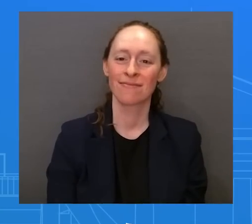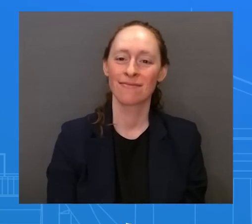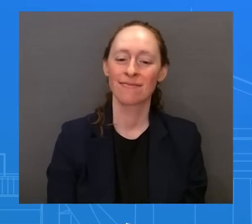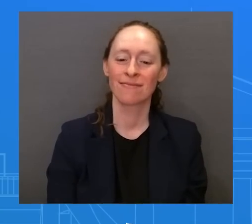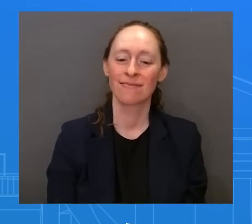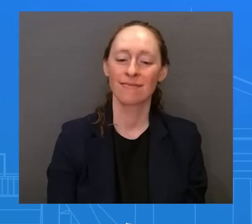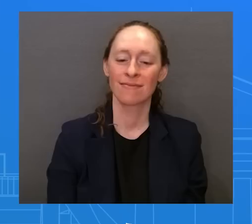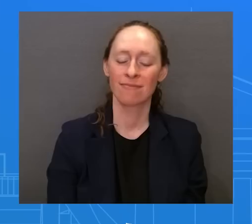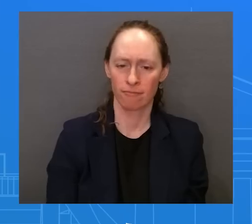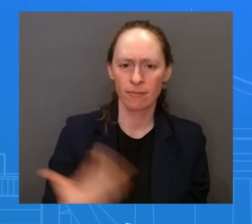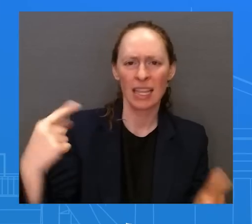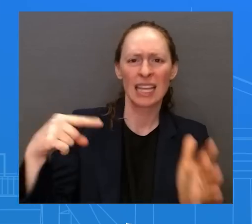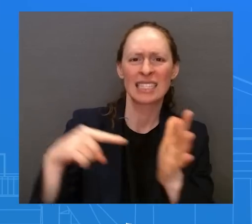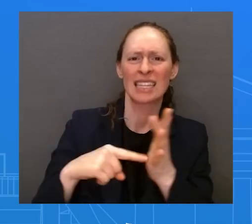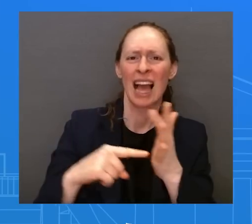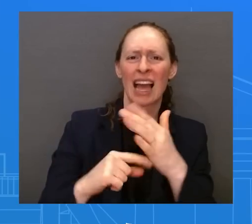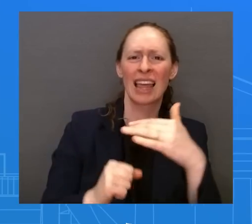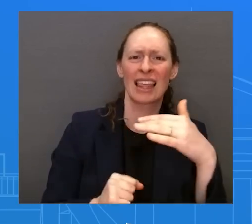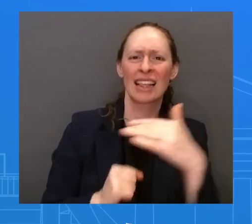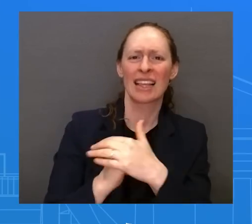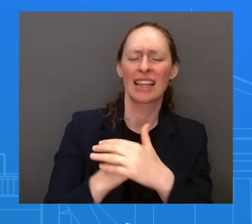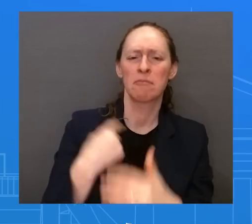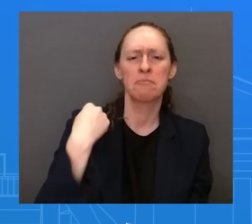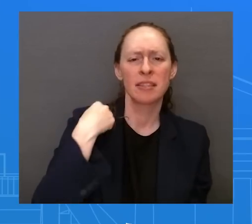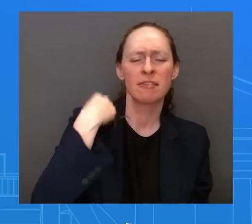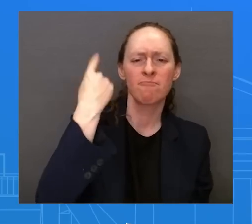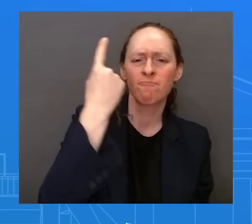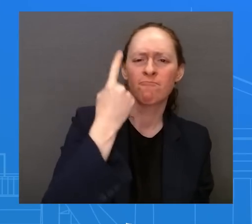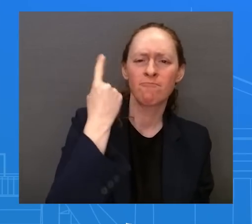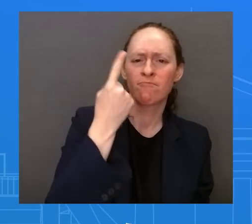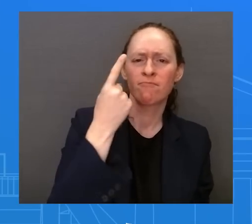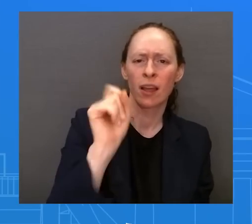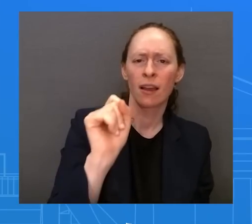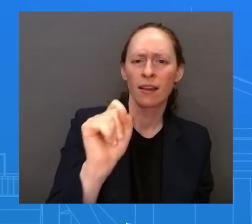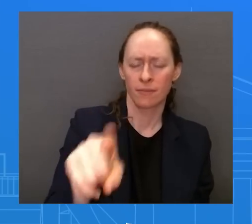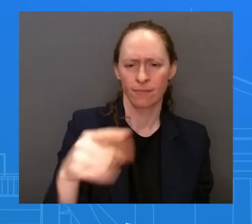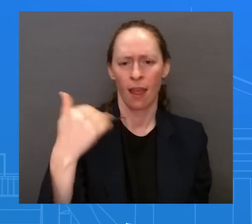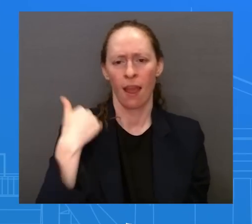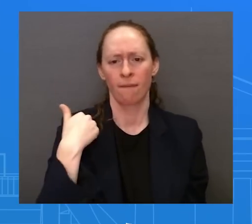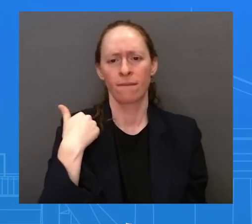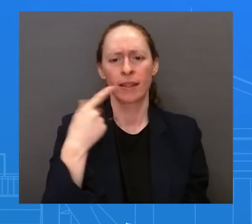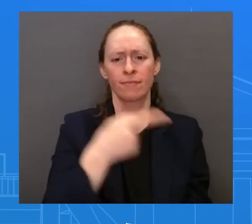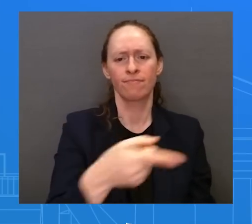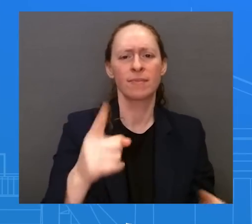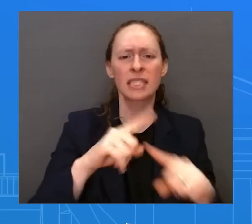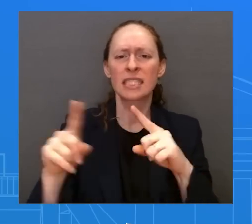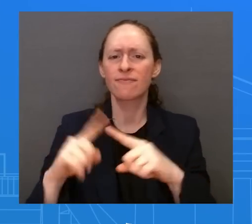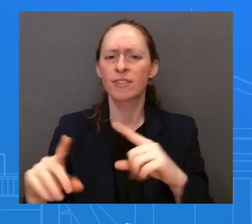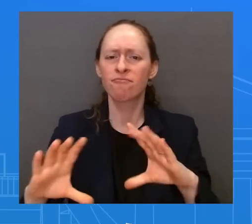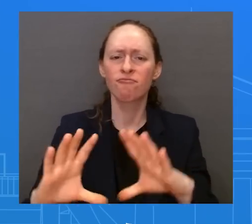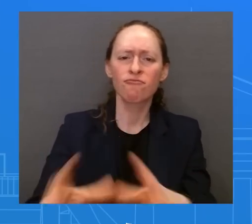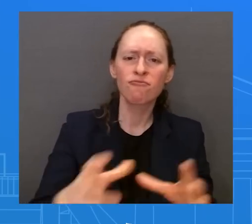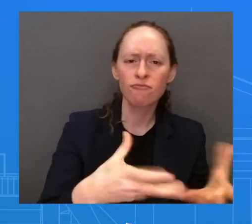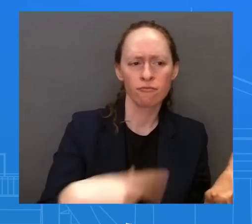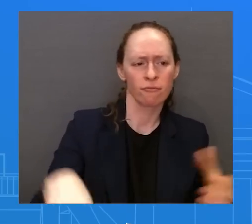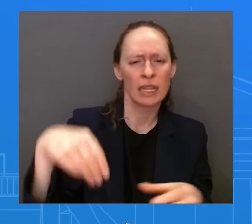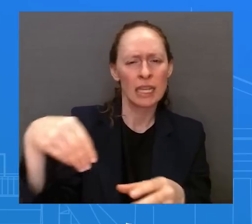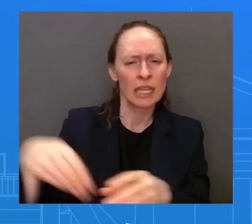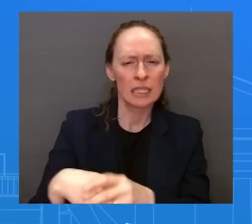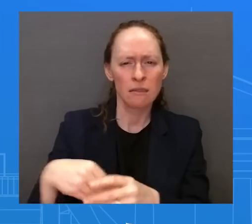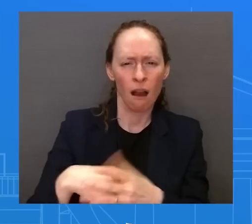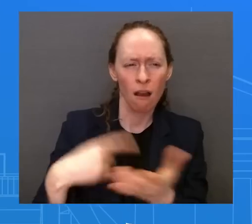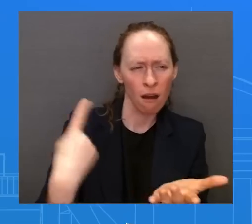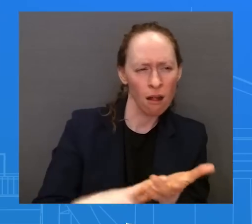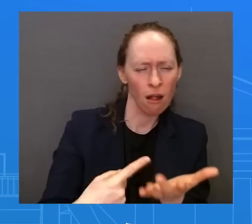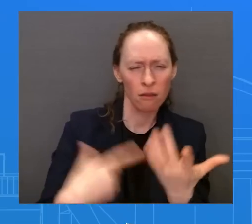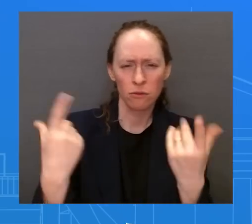a plan reportedly coming together with the problem solvers caucus on some sort of strategy to raise the debt ceiling is why does involved